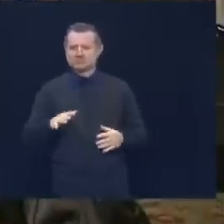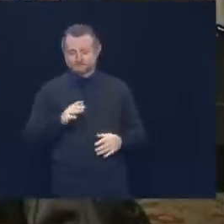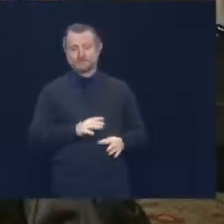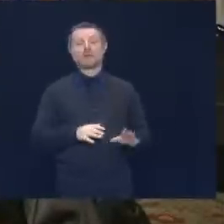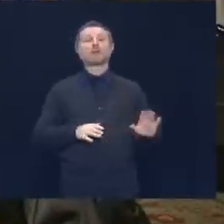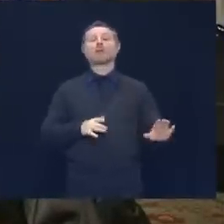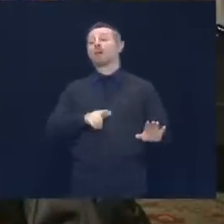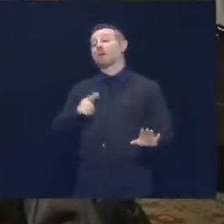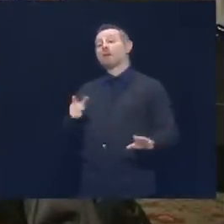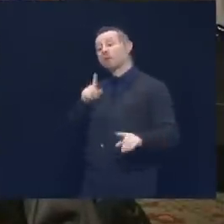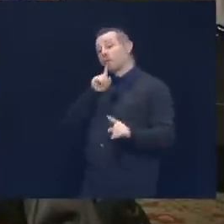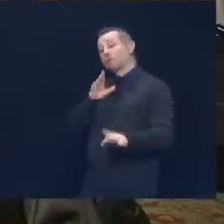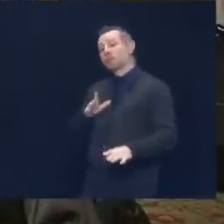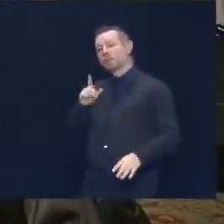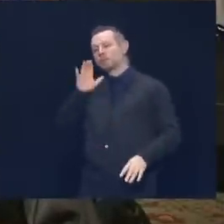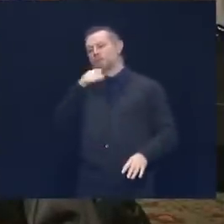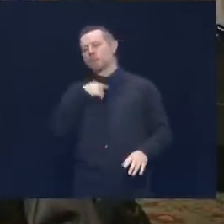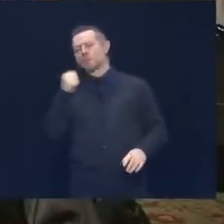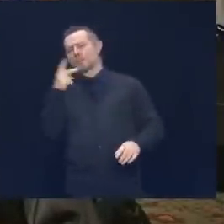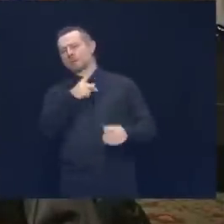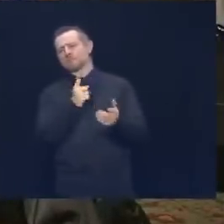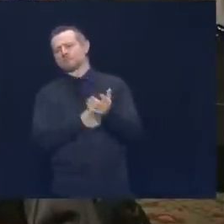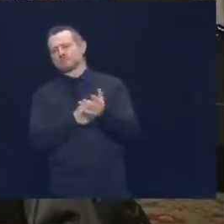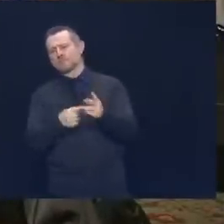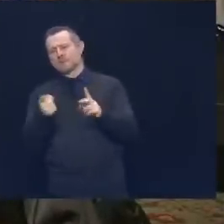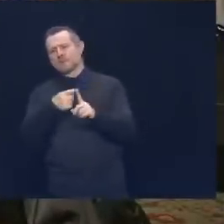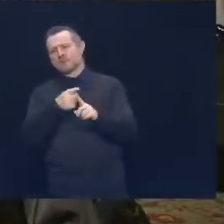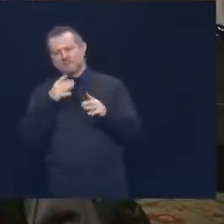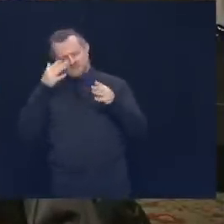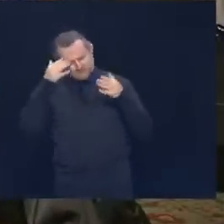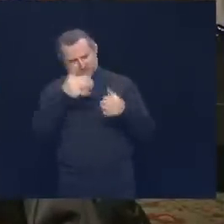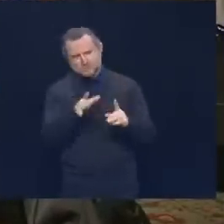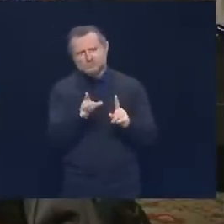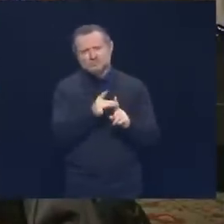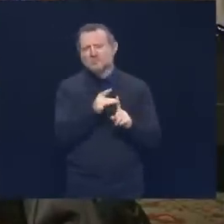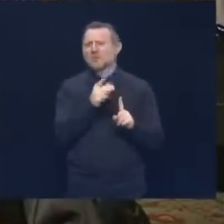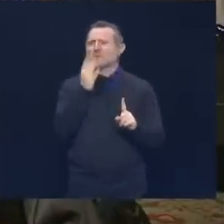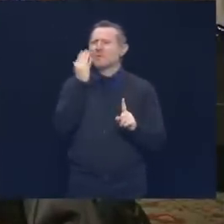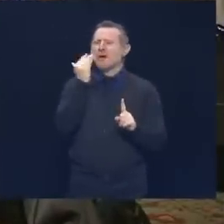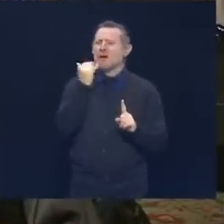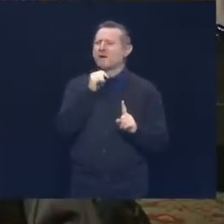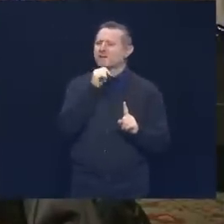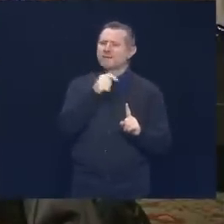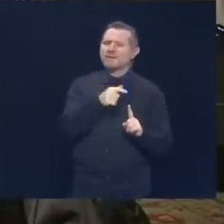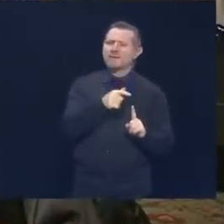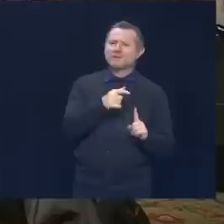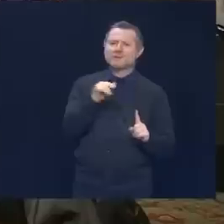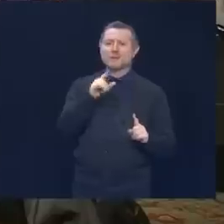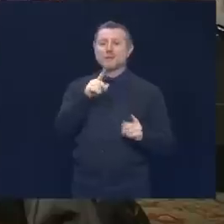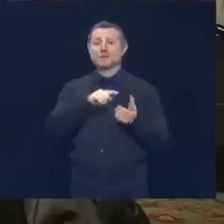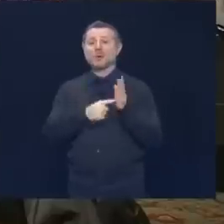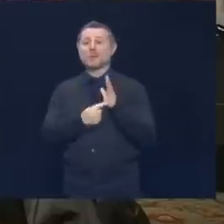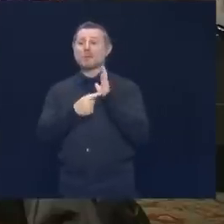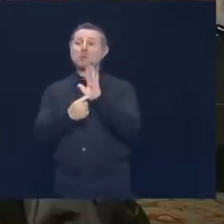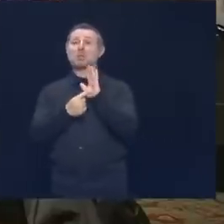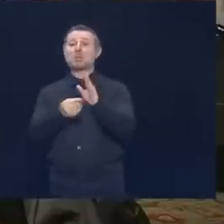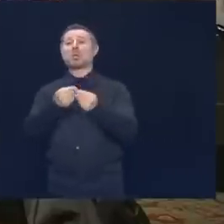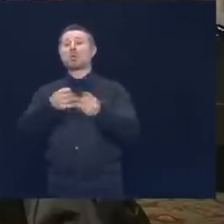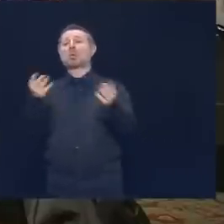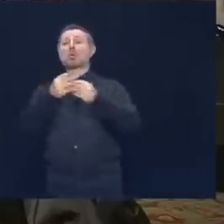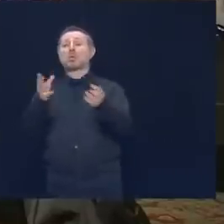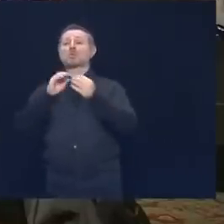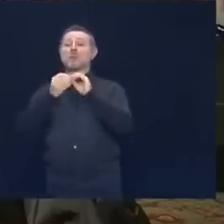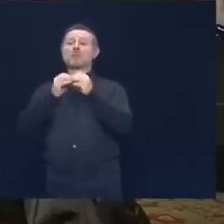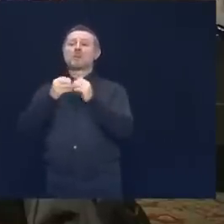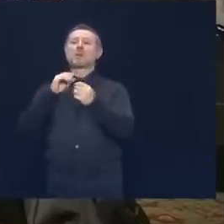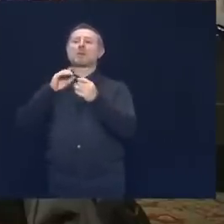to the positivity rate, so why the focus on positivity rates? Obviously there's so much numbers, but the numbers that you display to the public and all your focus is on